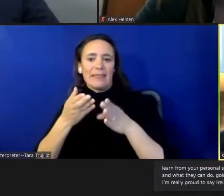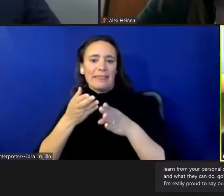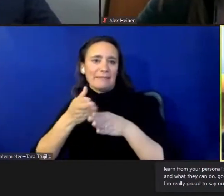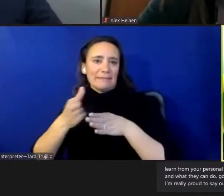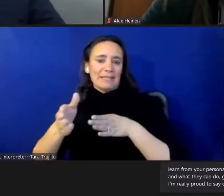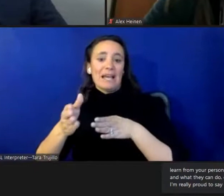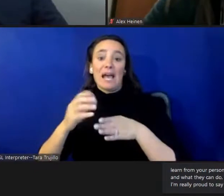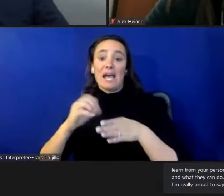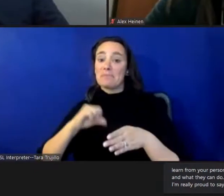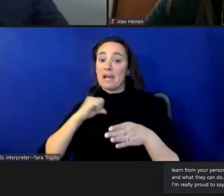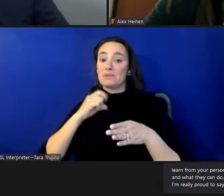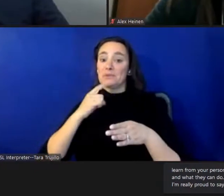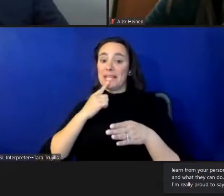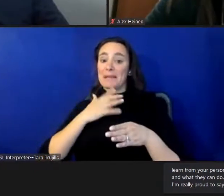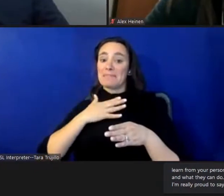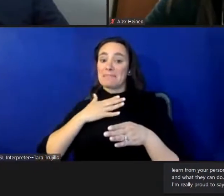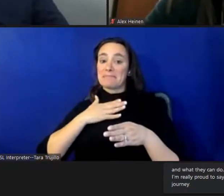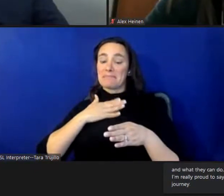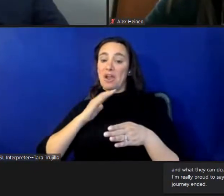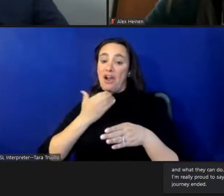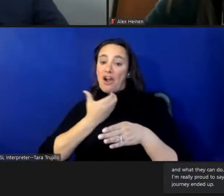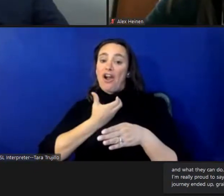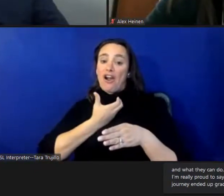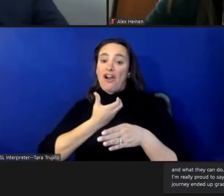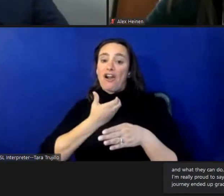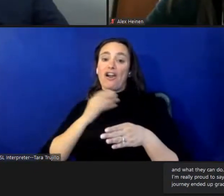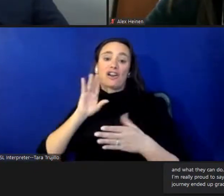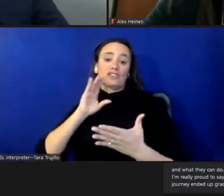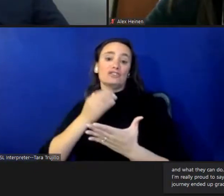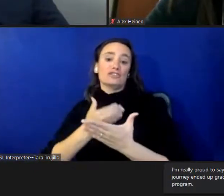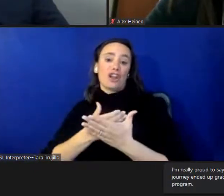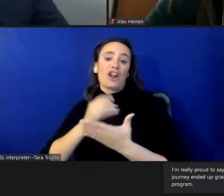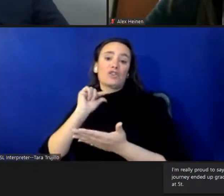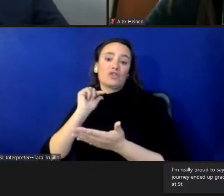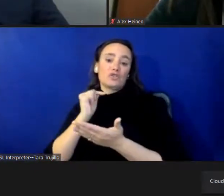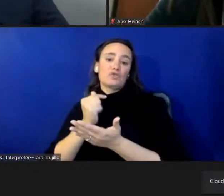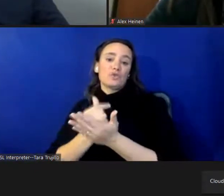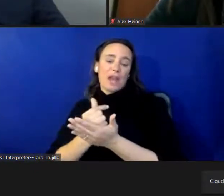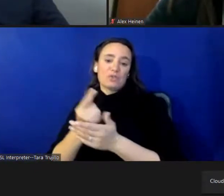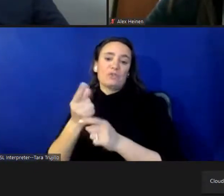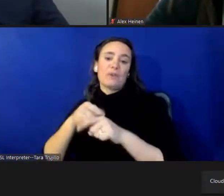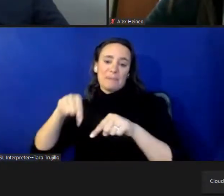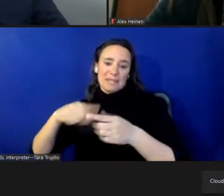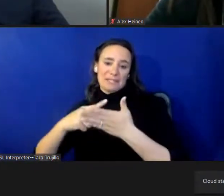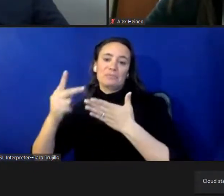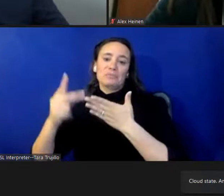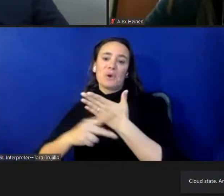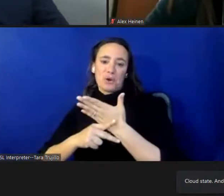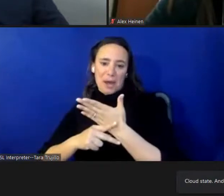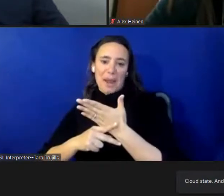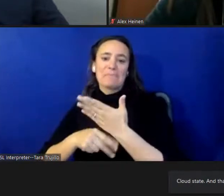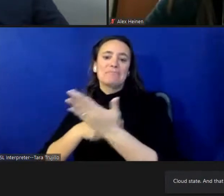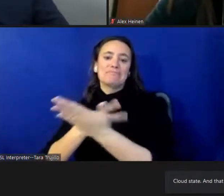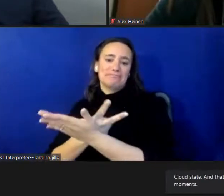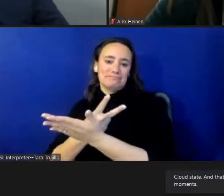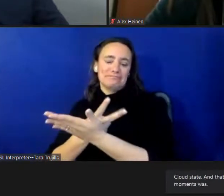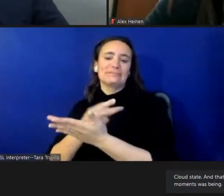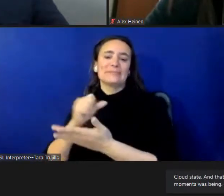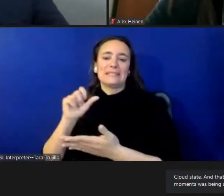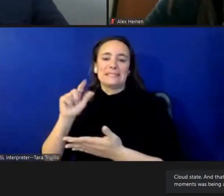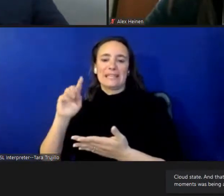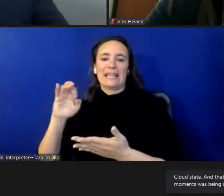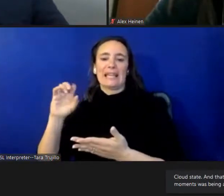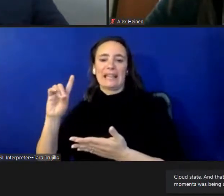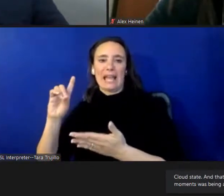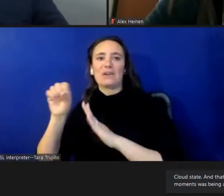daughter on her journey ended up graduating from this program at St. Cloud State. And that was one of my proudest moments, was being able to